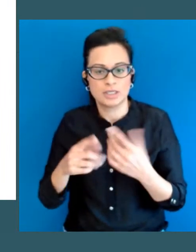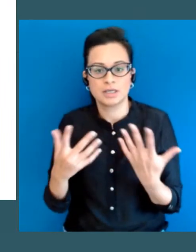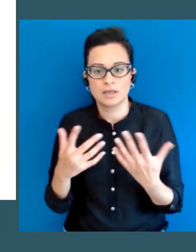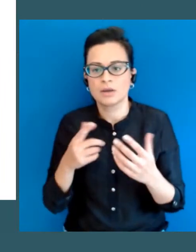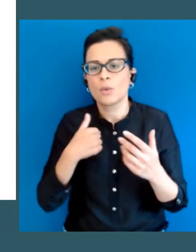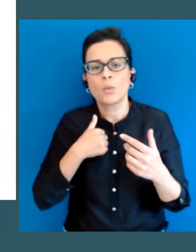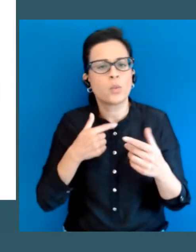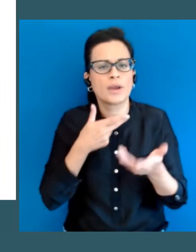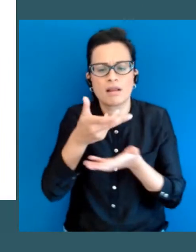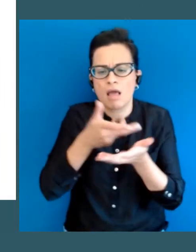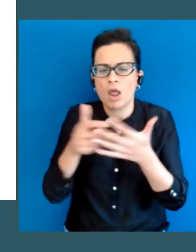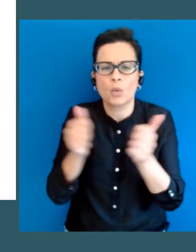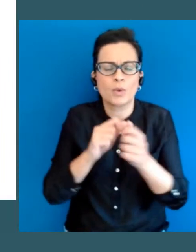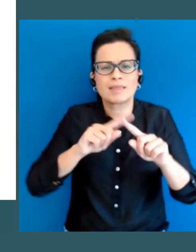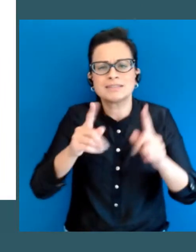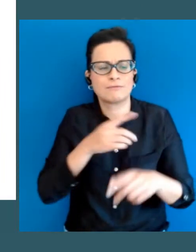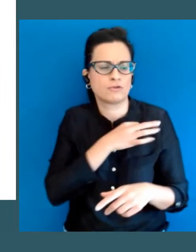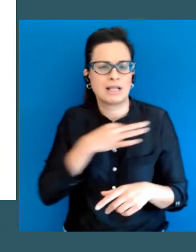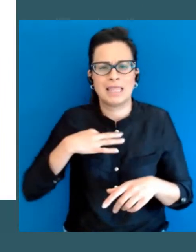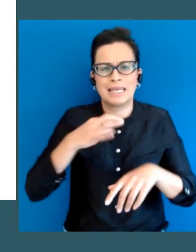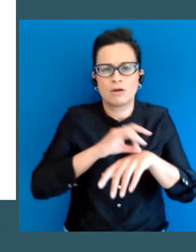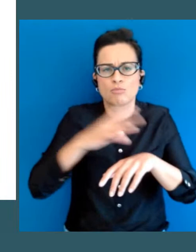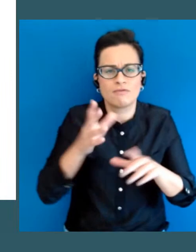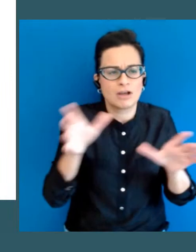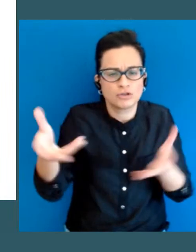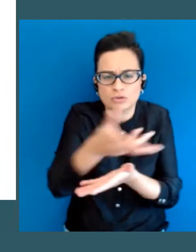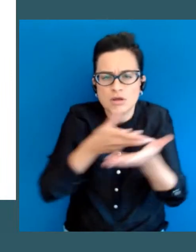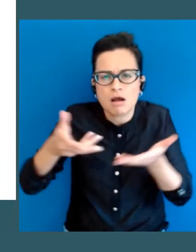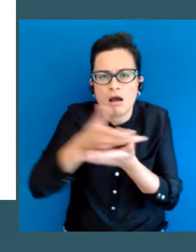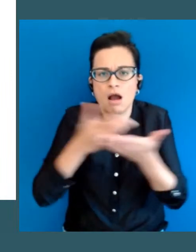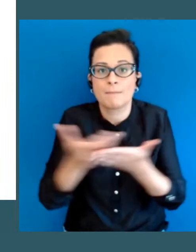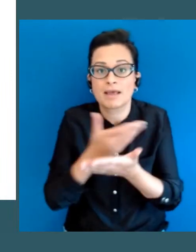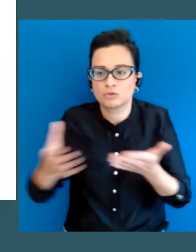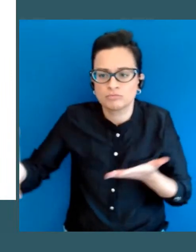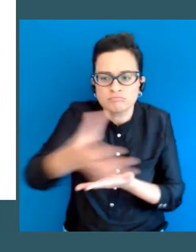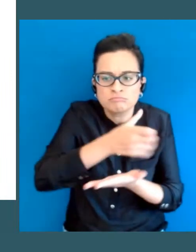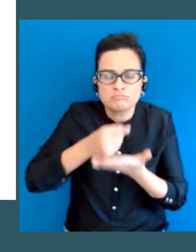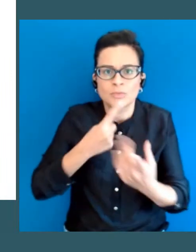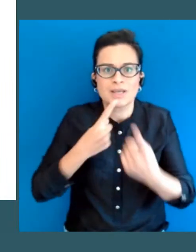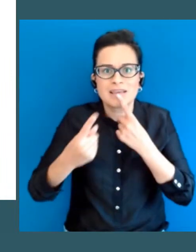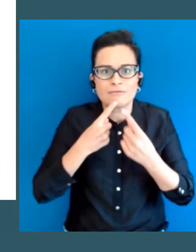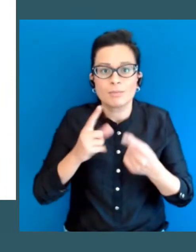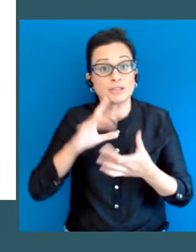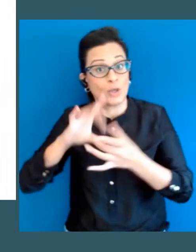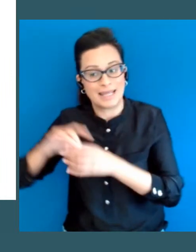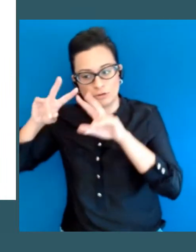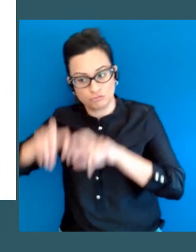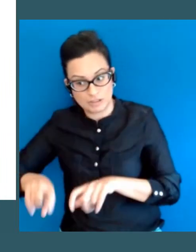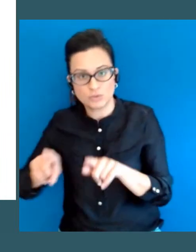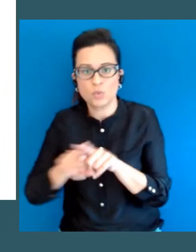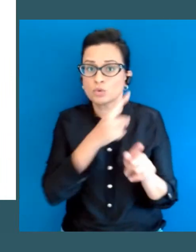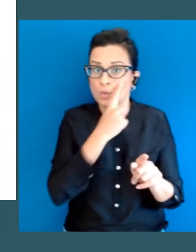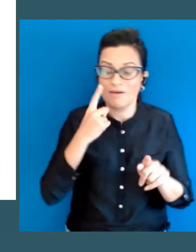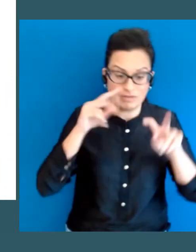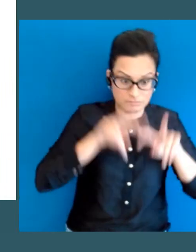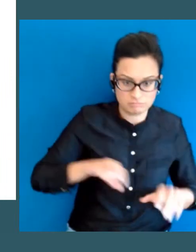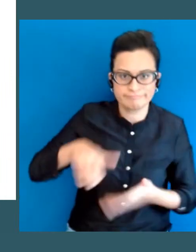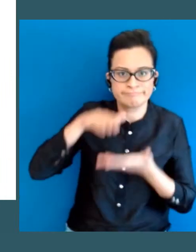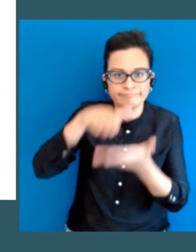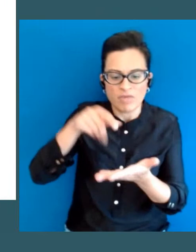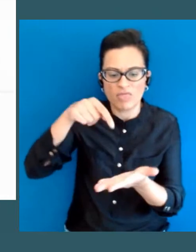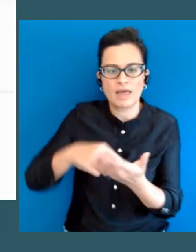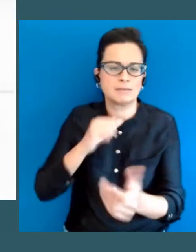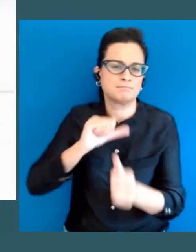other healthcare professionals to make sure all information provided is research-based, evidence-based and provides the best